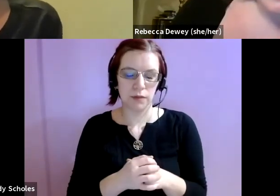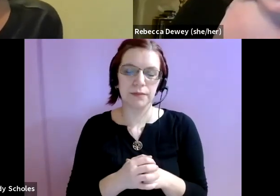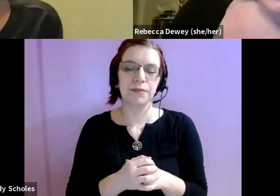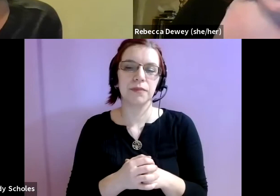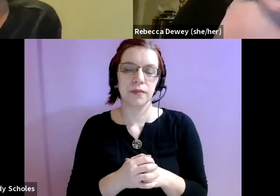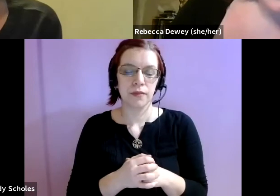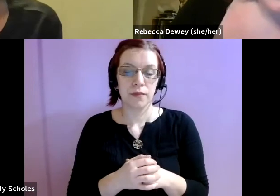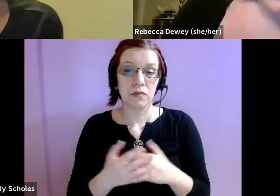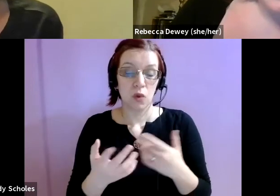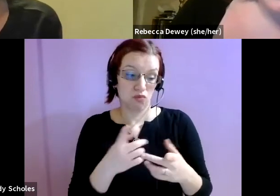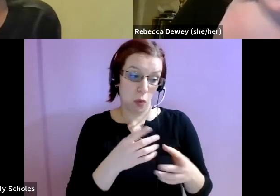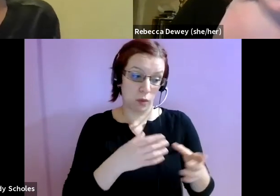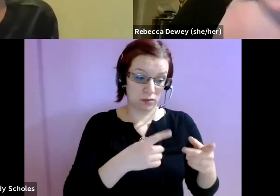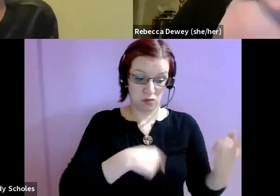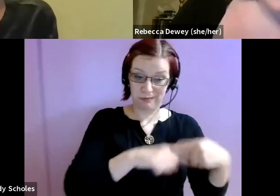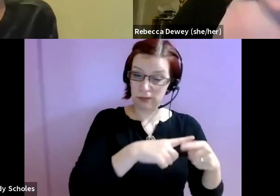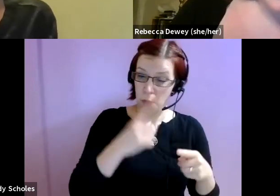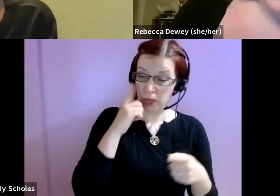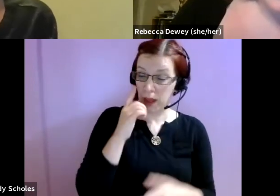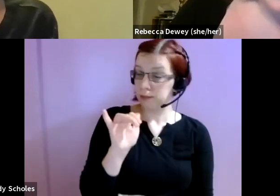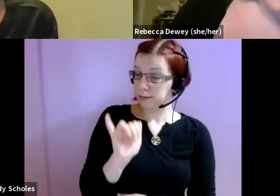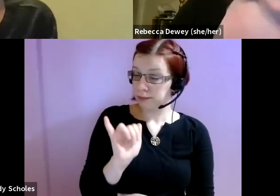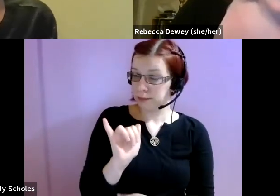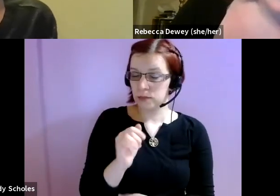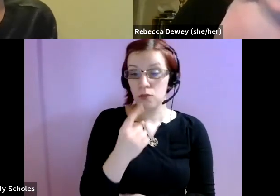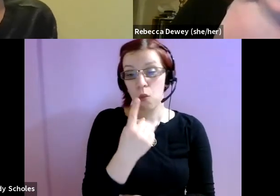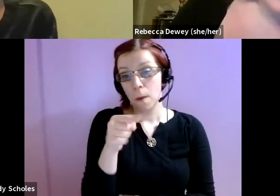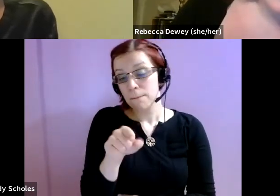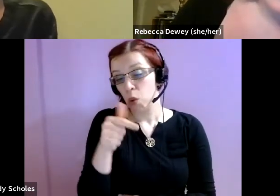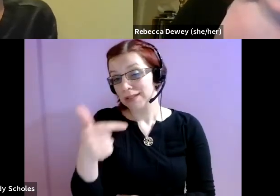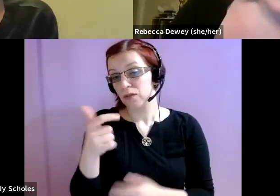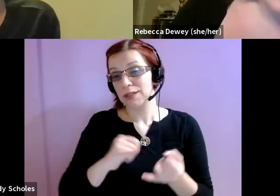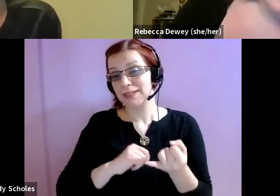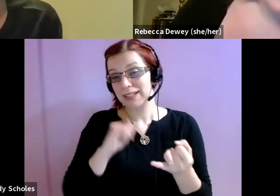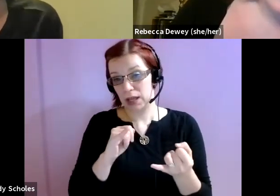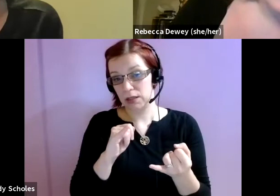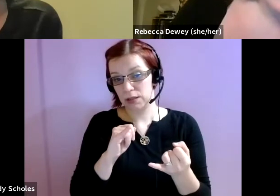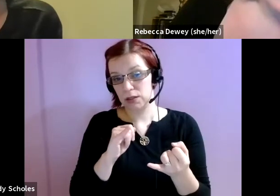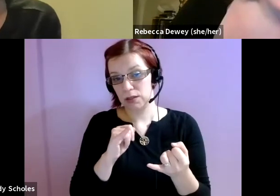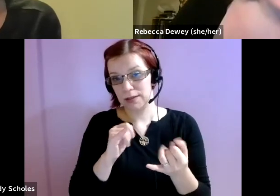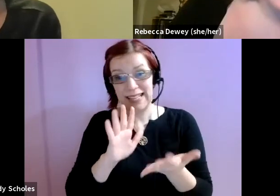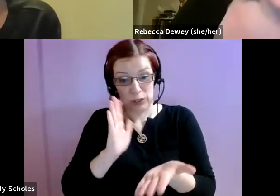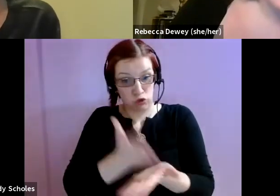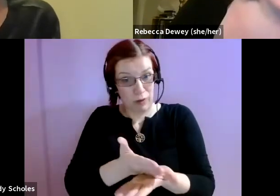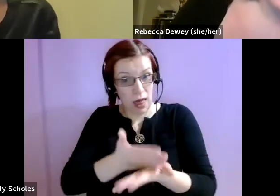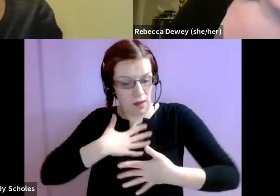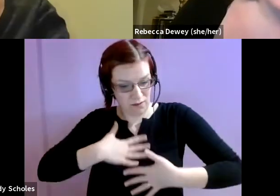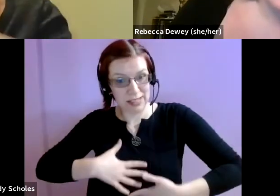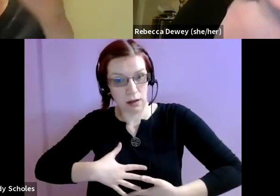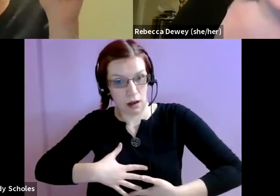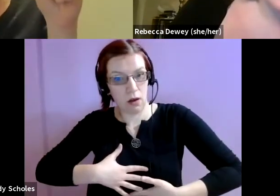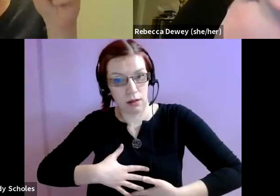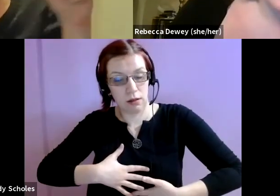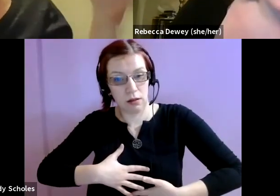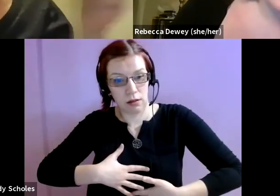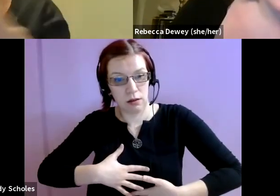people think is probably the case is that 1.7 seconds is actually real, it's physical. In other words,